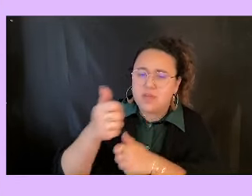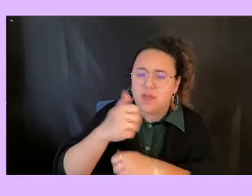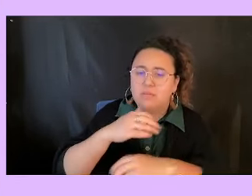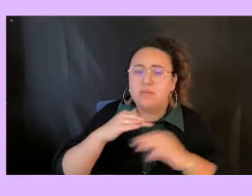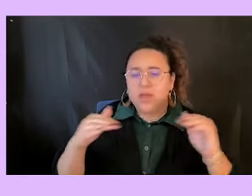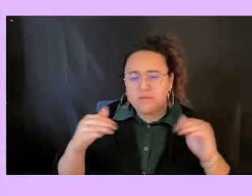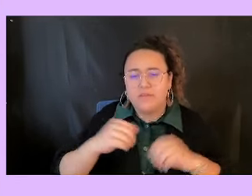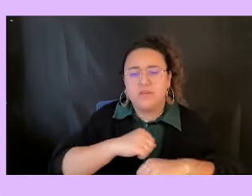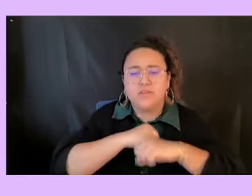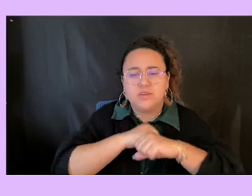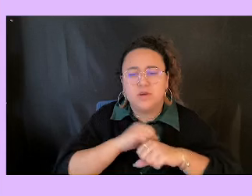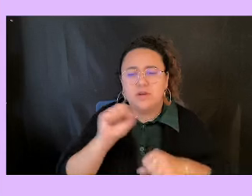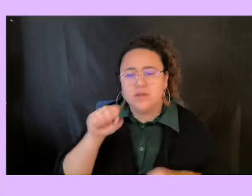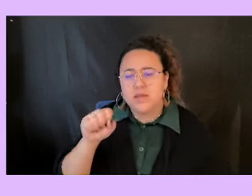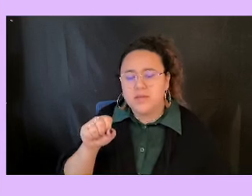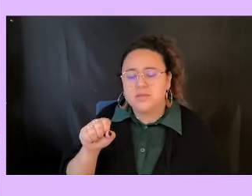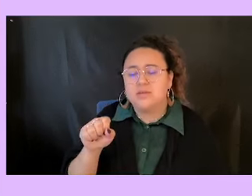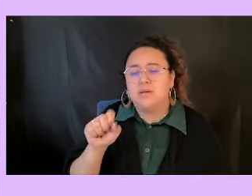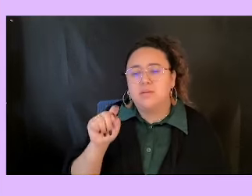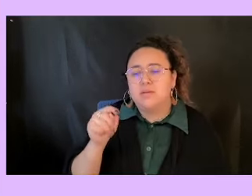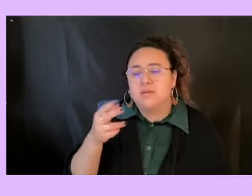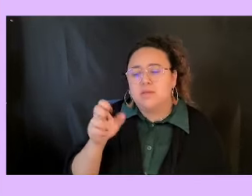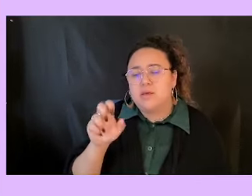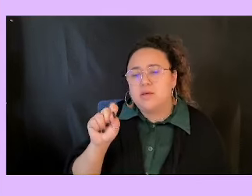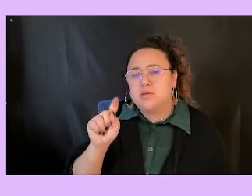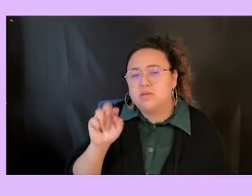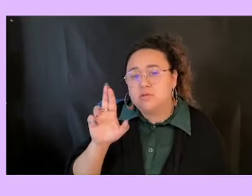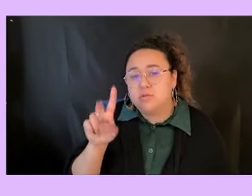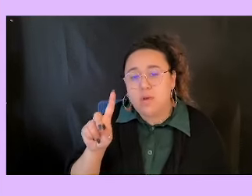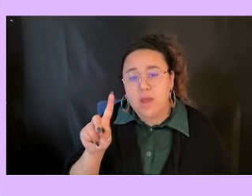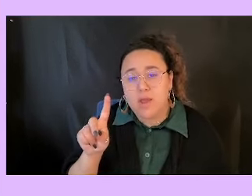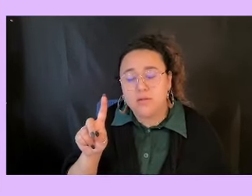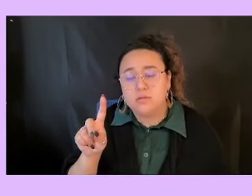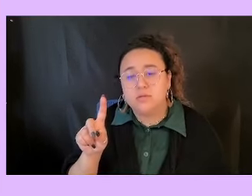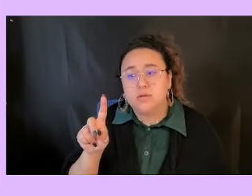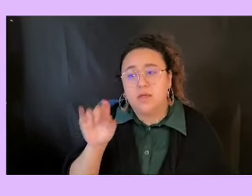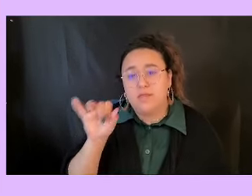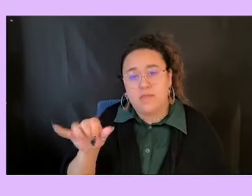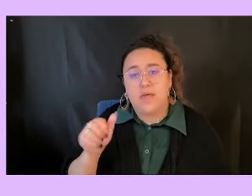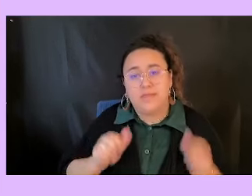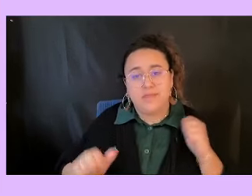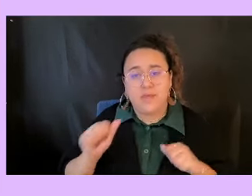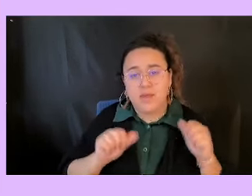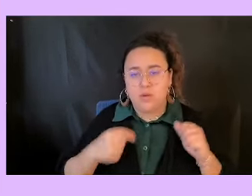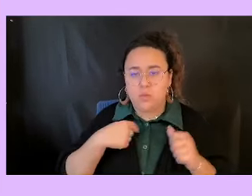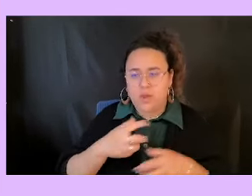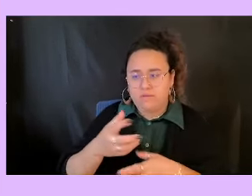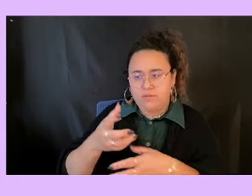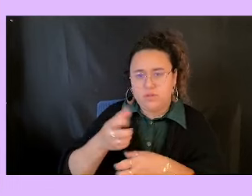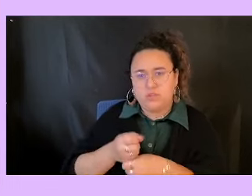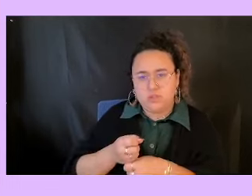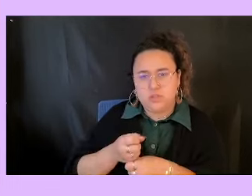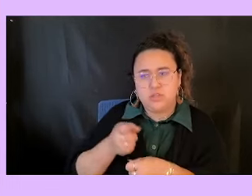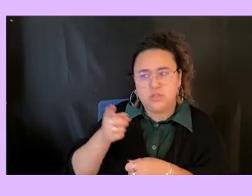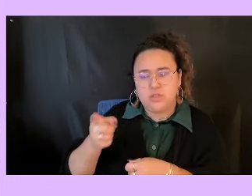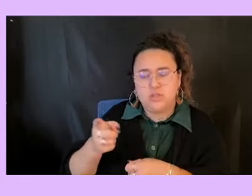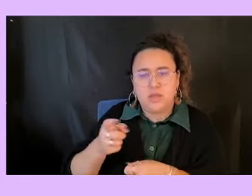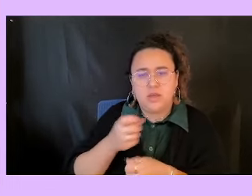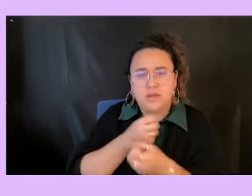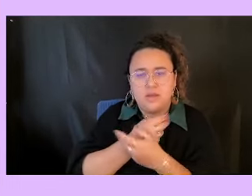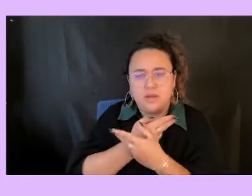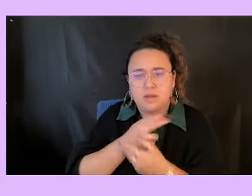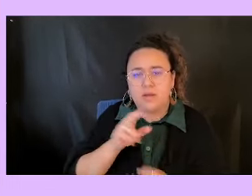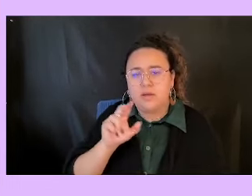into the Strand, and we have to earn the trust of these ushers, right? And these ushers, it's like church. These ladies have been